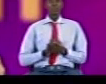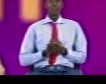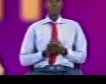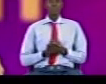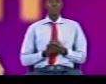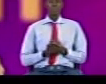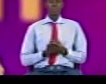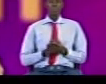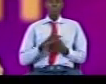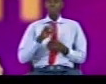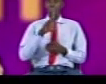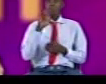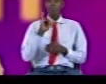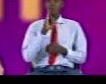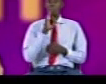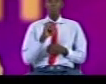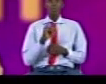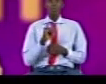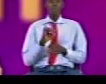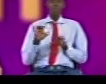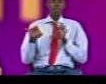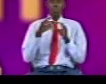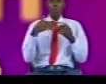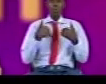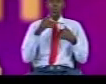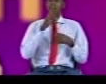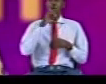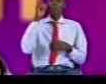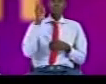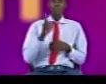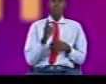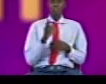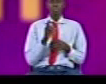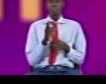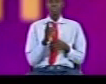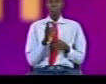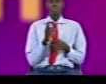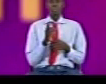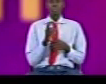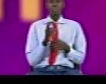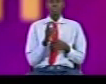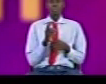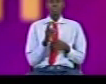The question is, do you have assurance of going to heaven?